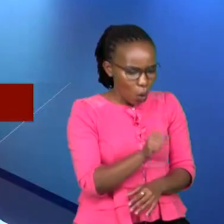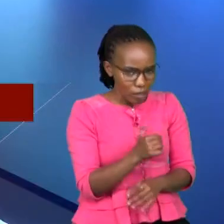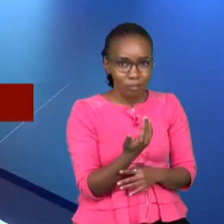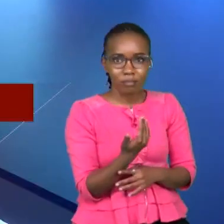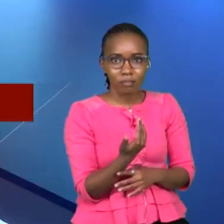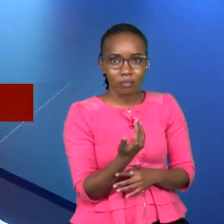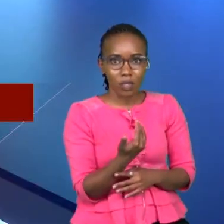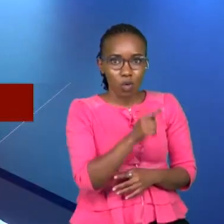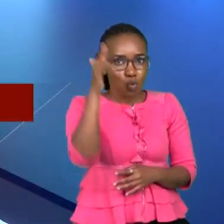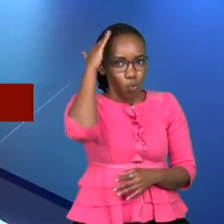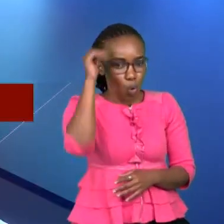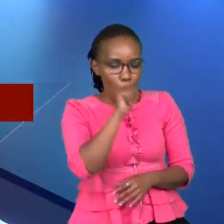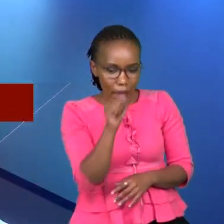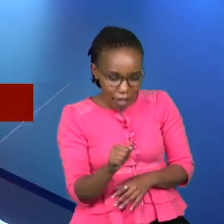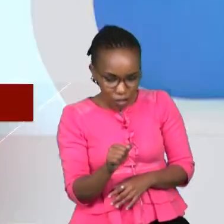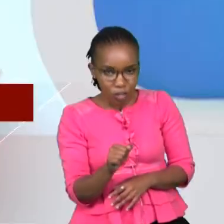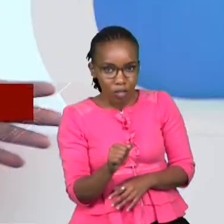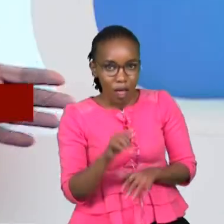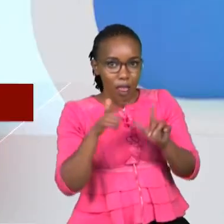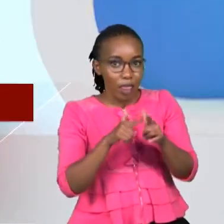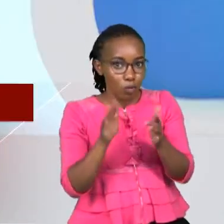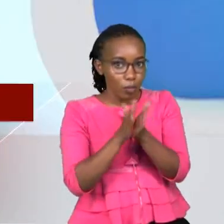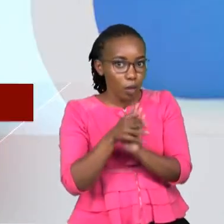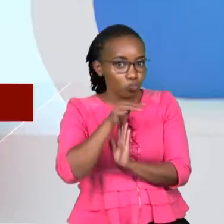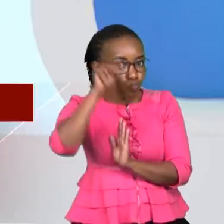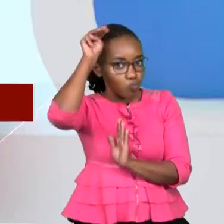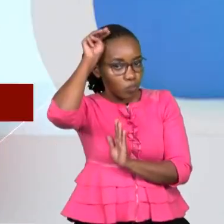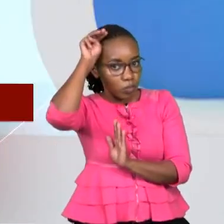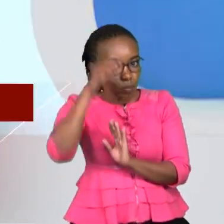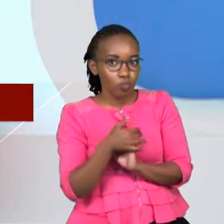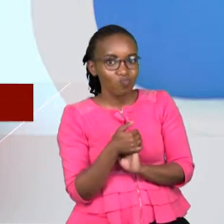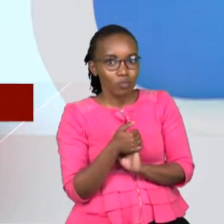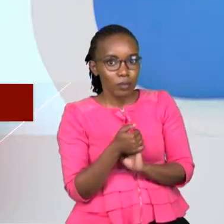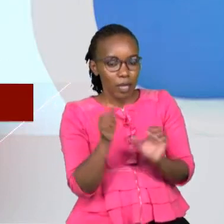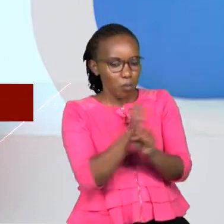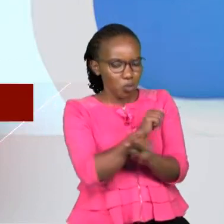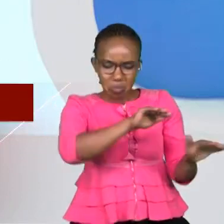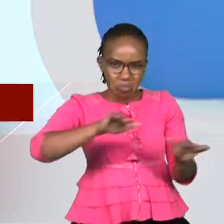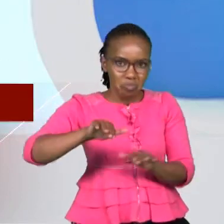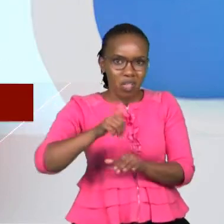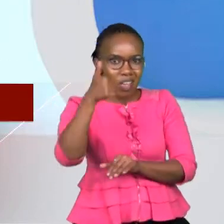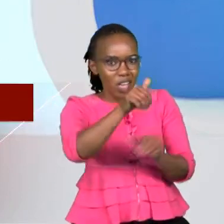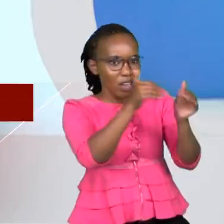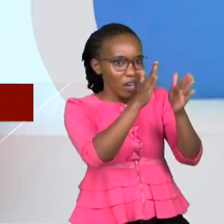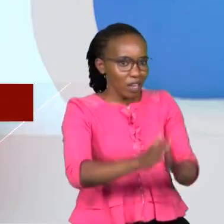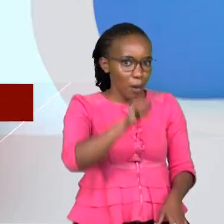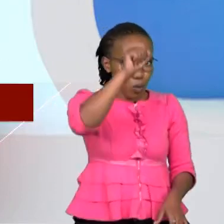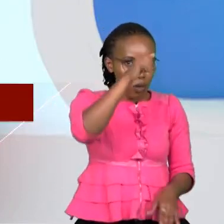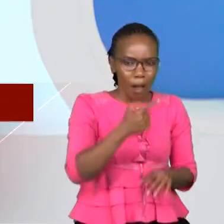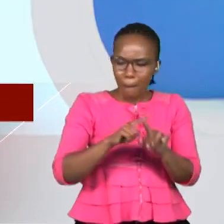All, you know, age comes with maturity. And that's why I say people like Ongeri, you cannot wish them away. I've never told any leader in politics. But you've said